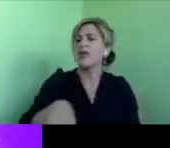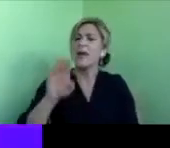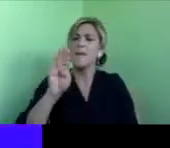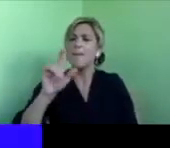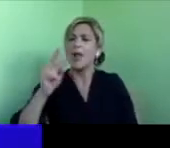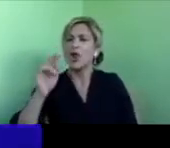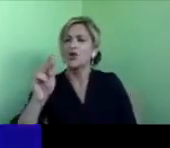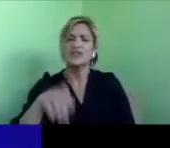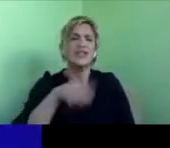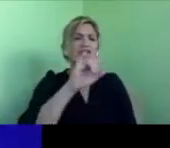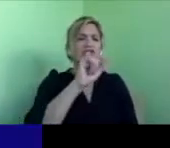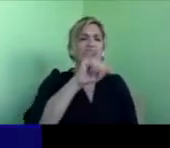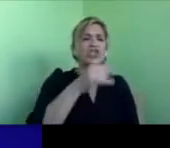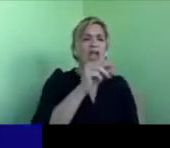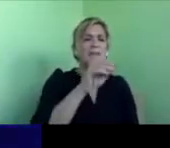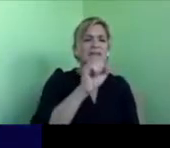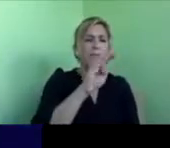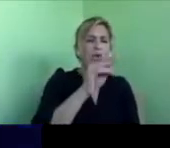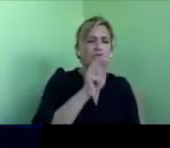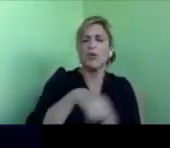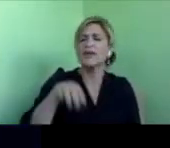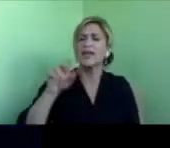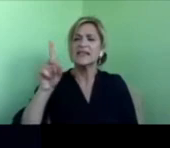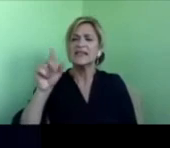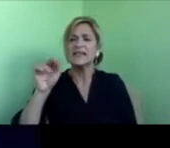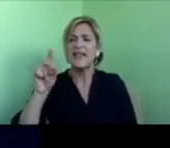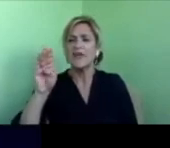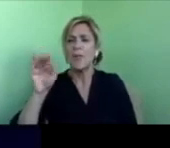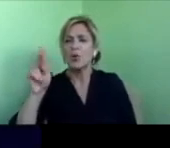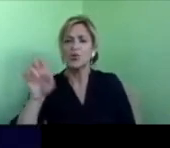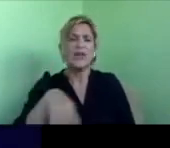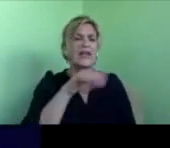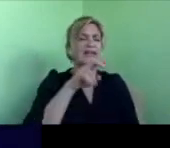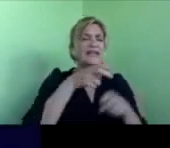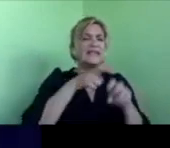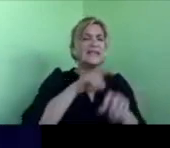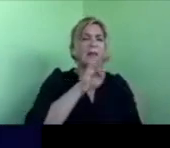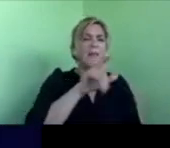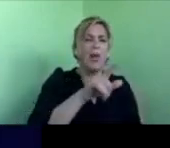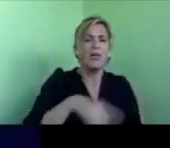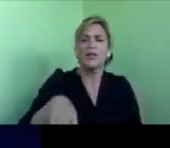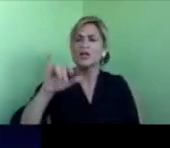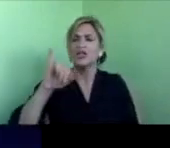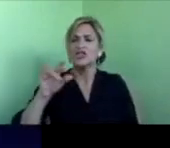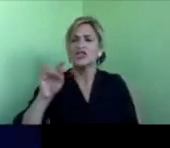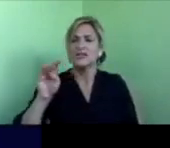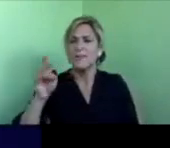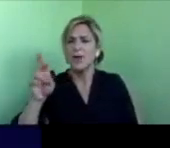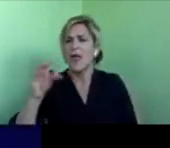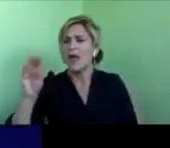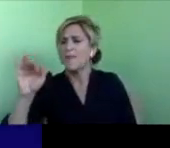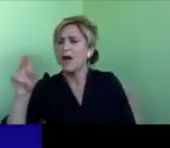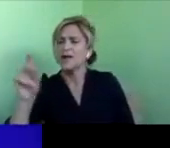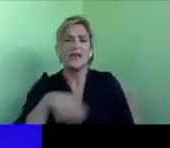Baldwin, David Bowie, Sitting Bull, Justin Vivian Bond, Maria Callas,